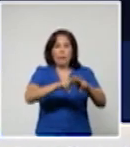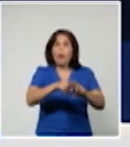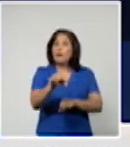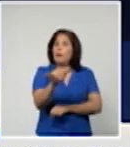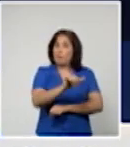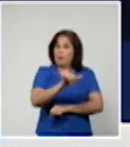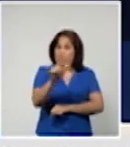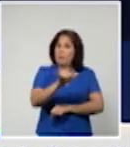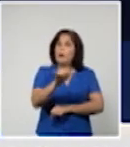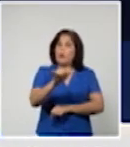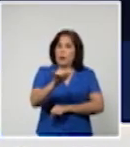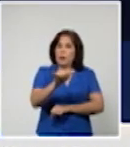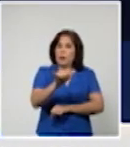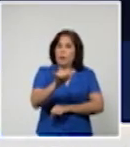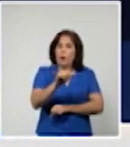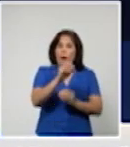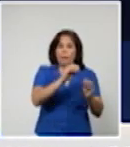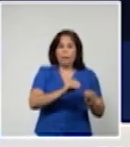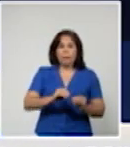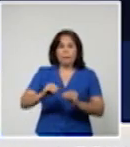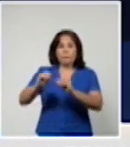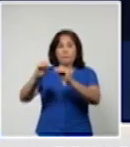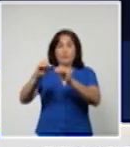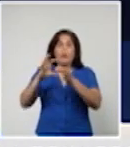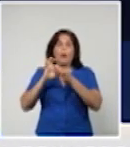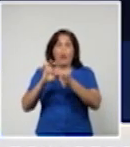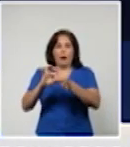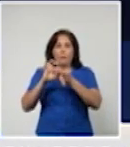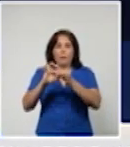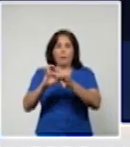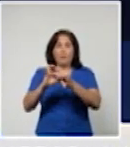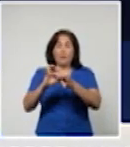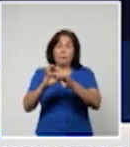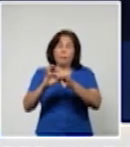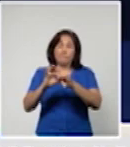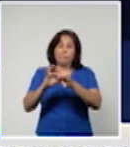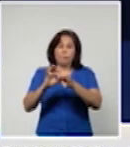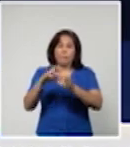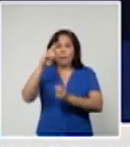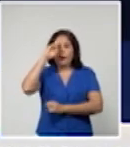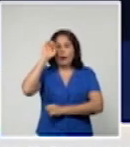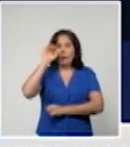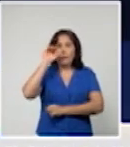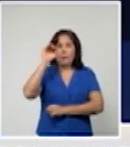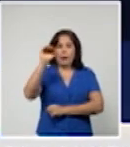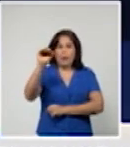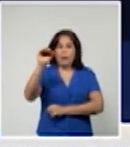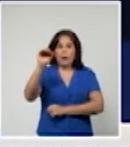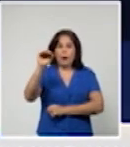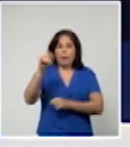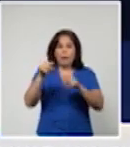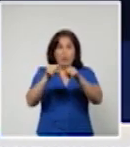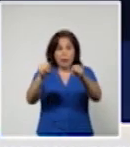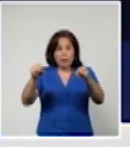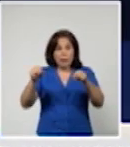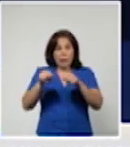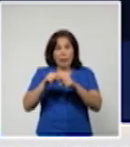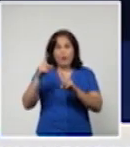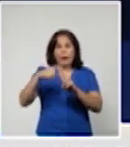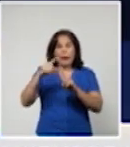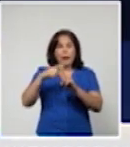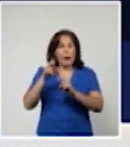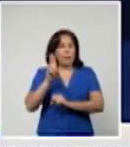and we hope, through the measures that have been implemented, combined with the participation